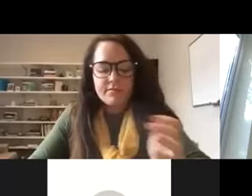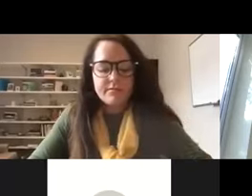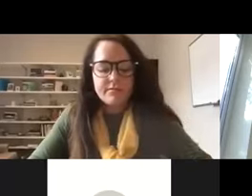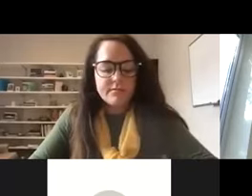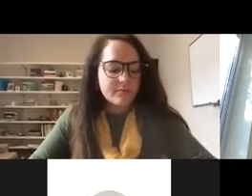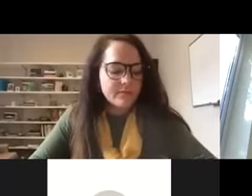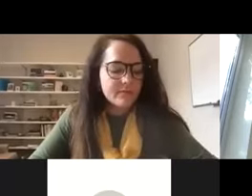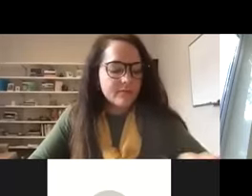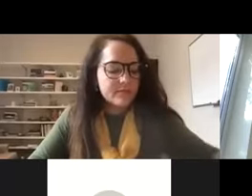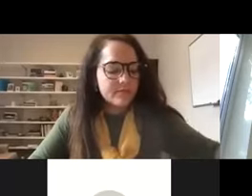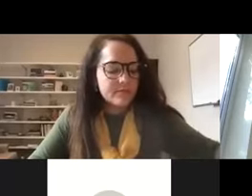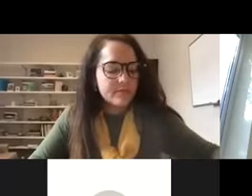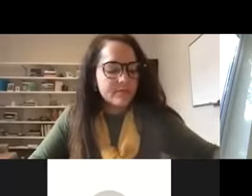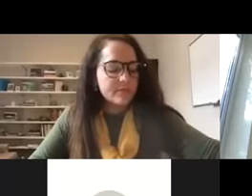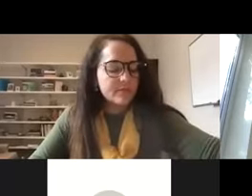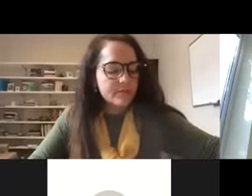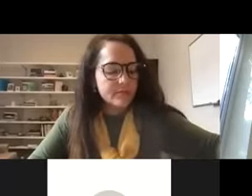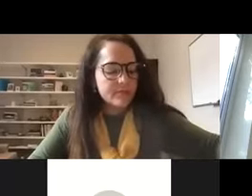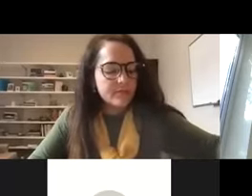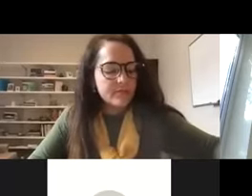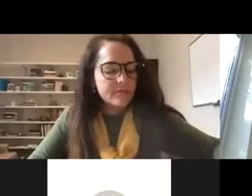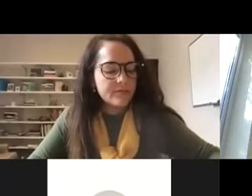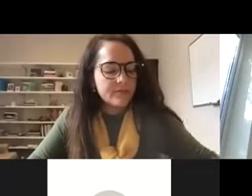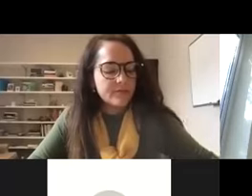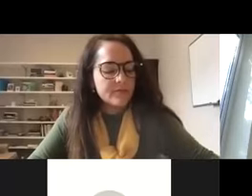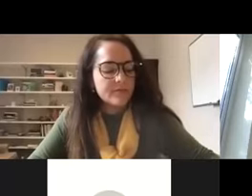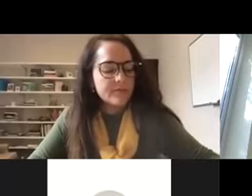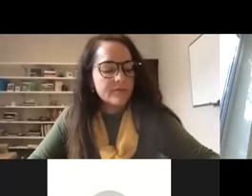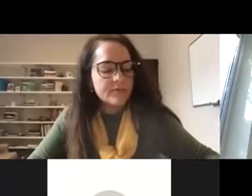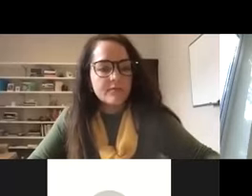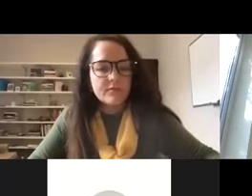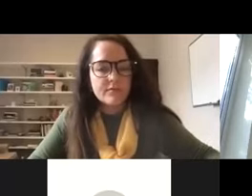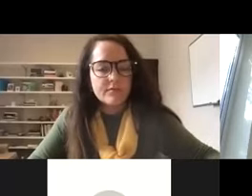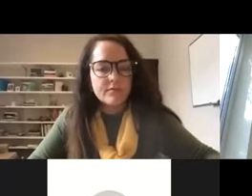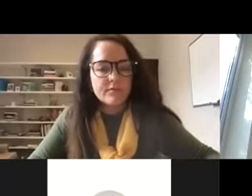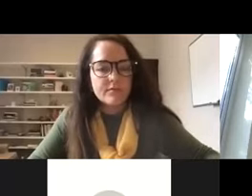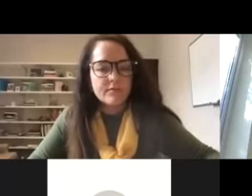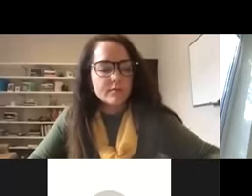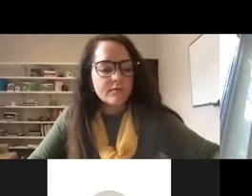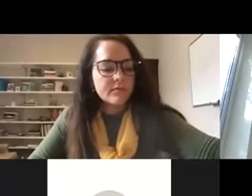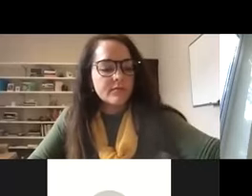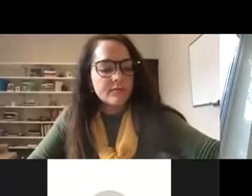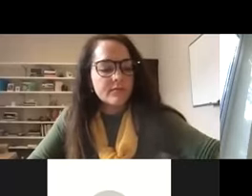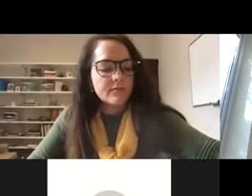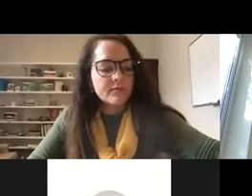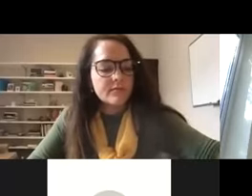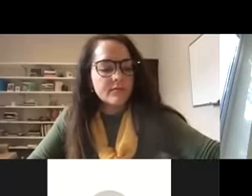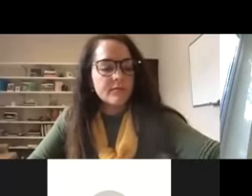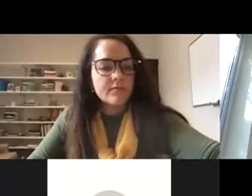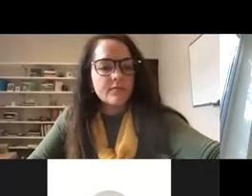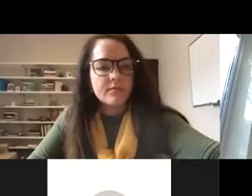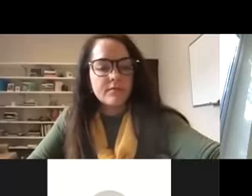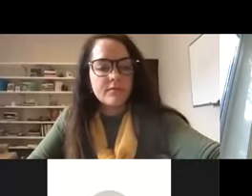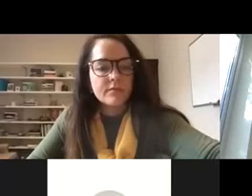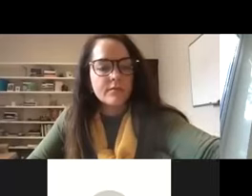talk that we are contributing to the week-long program, and we are very, very pleased about the great response we've heard from all of you to